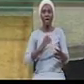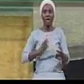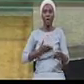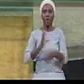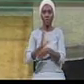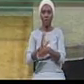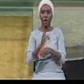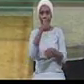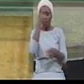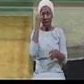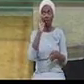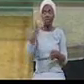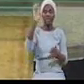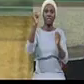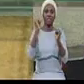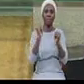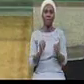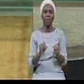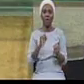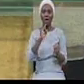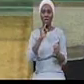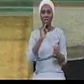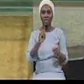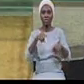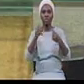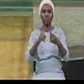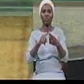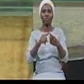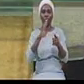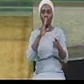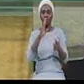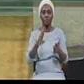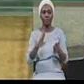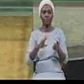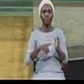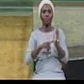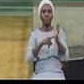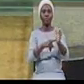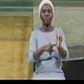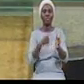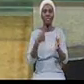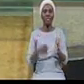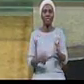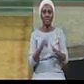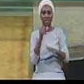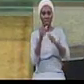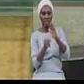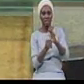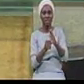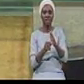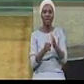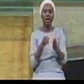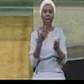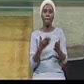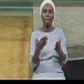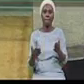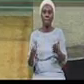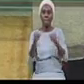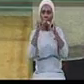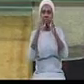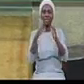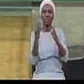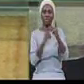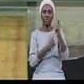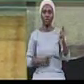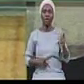is going to be made bare, the hidden resources of the Lord. He wants to shovel, he wants to overflow